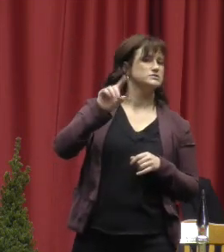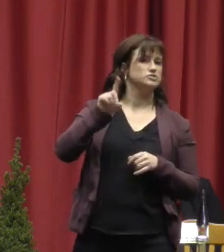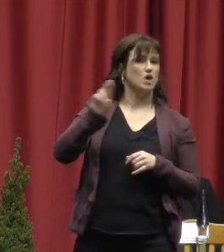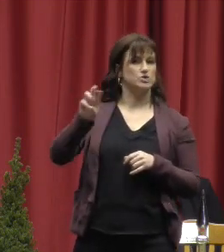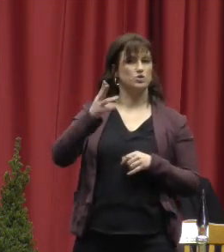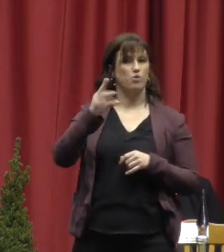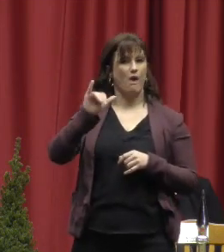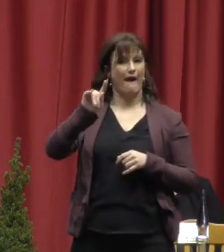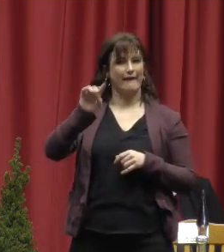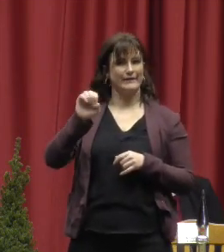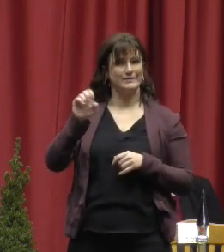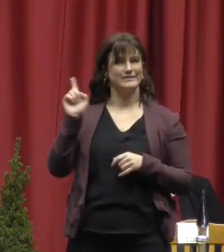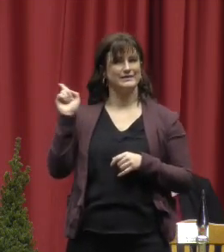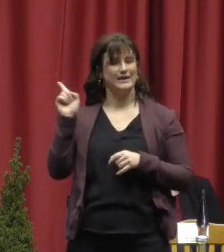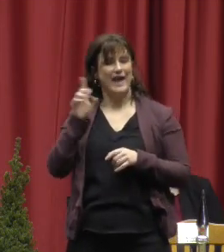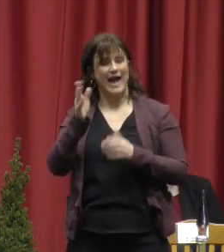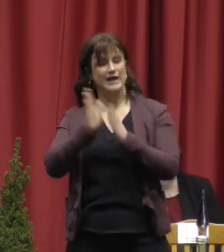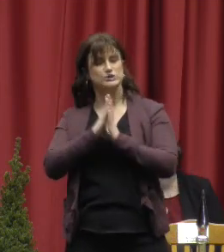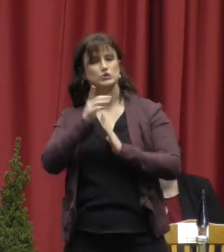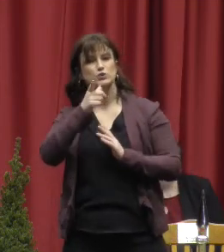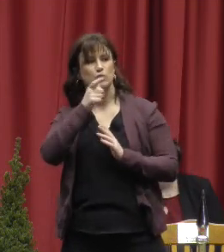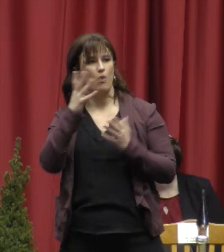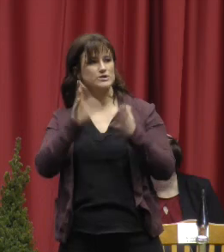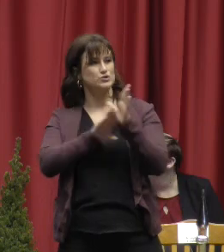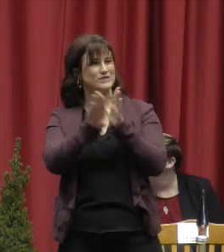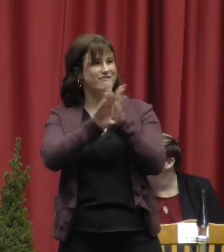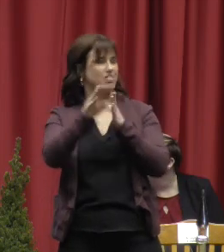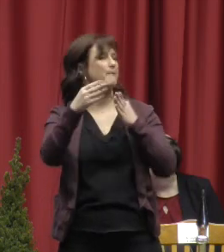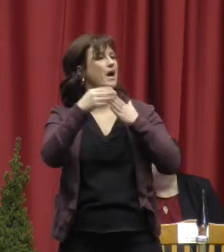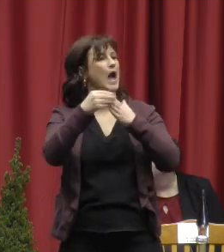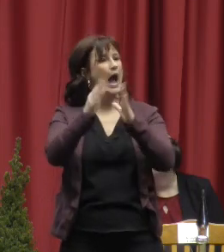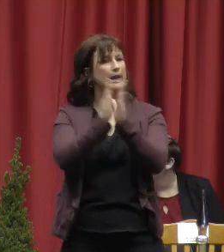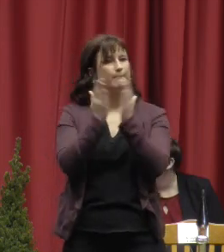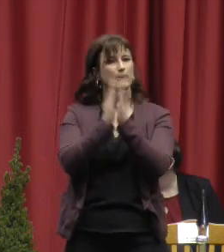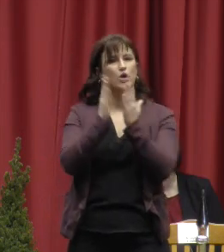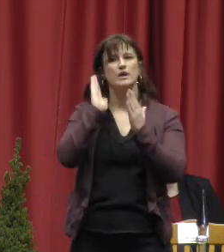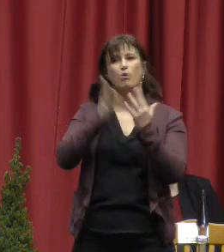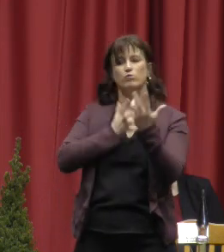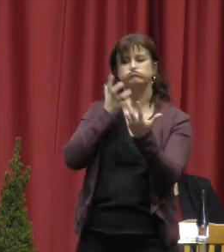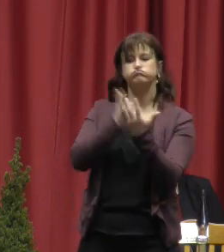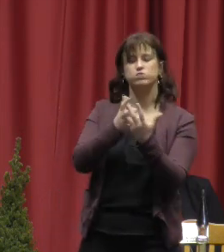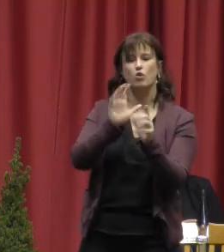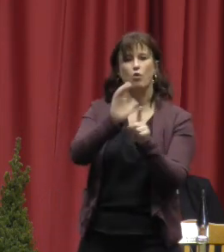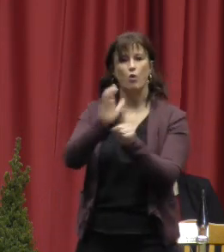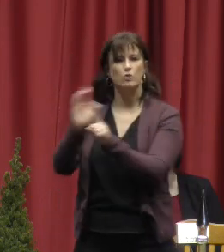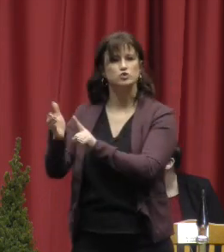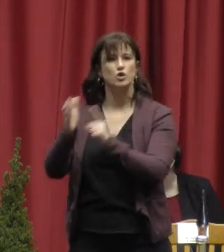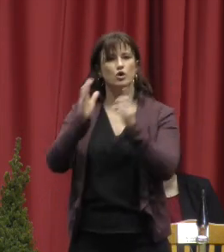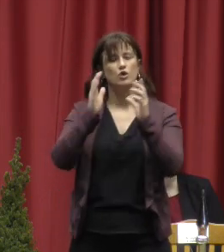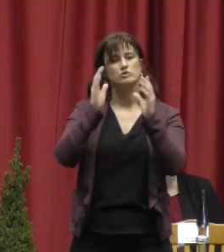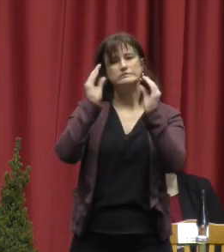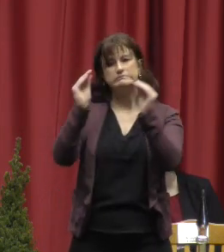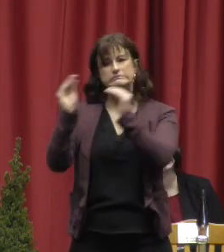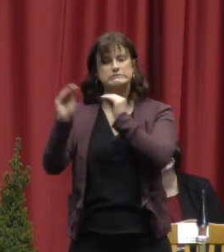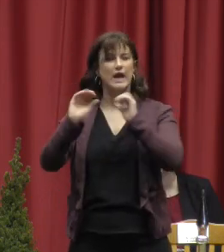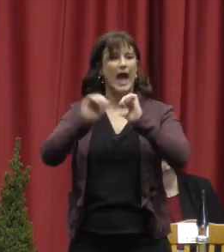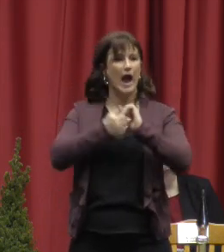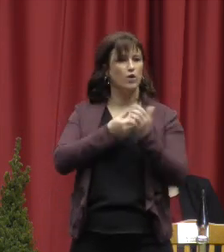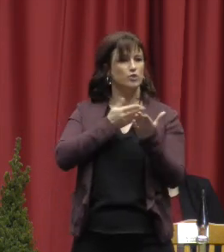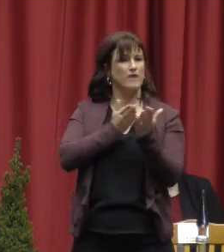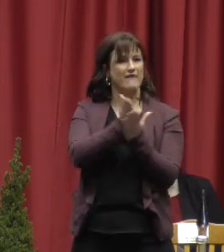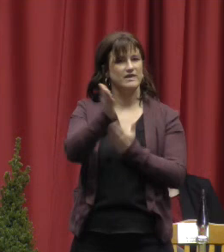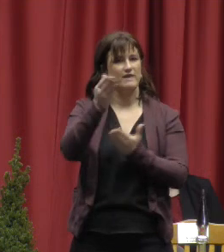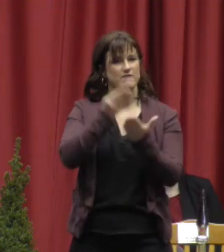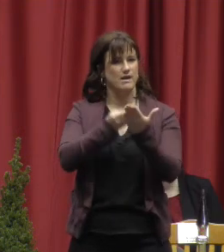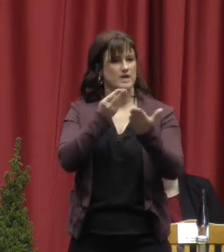be interested in developing a guidebook that would provide culturally astute, individually tailored financial literacy education to marginalized populations